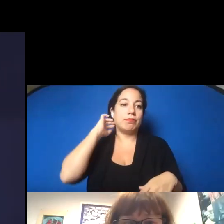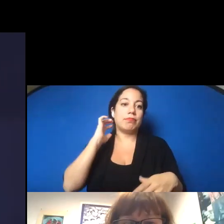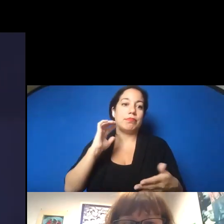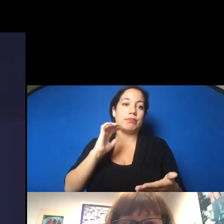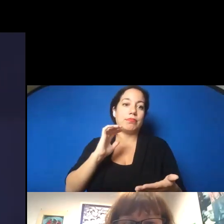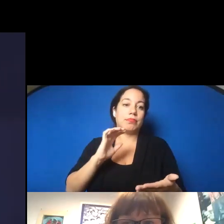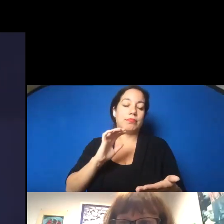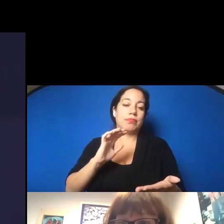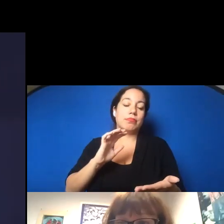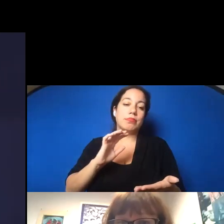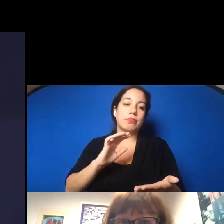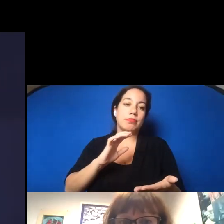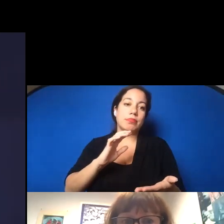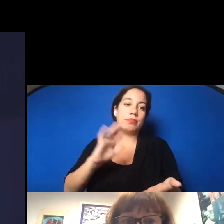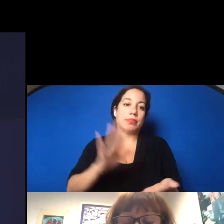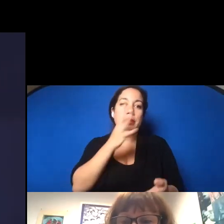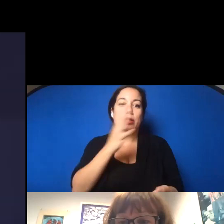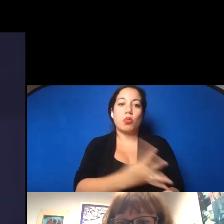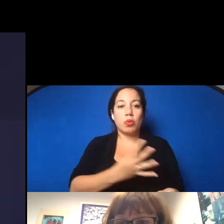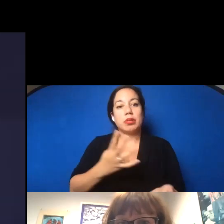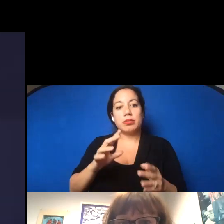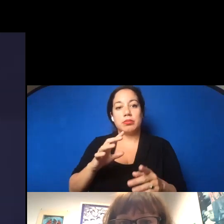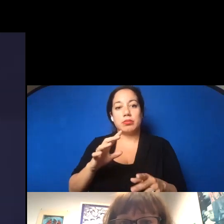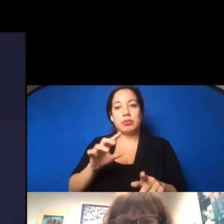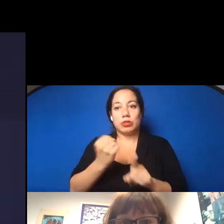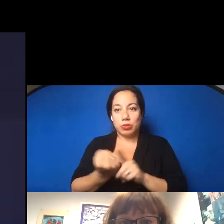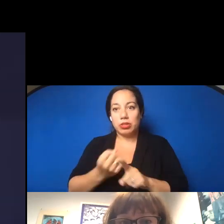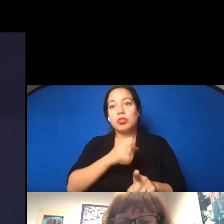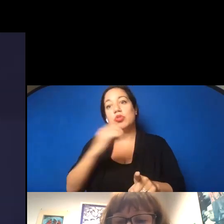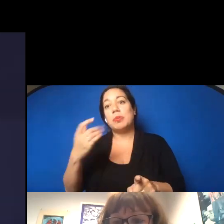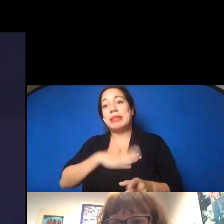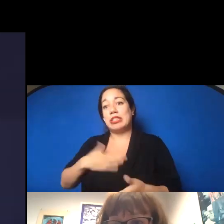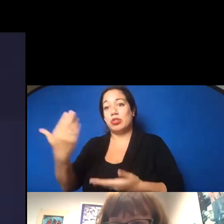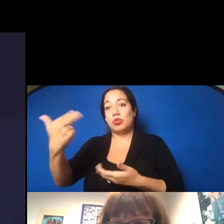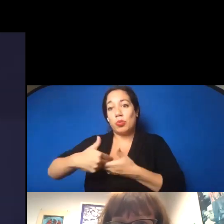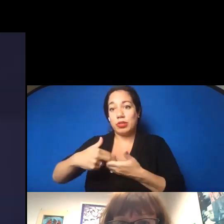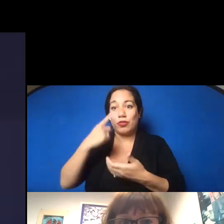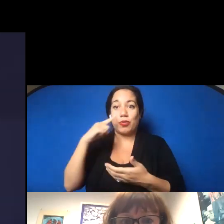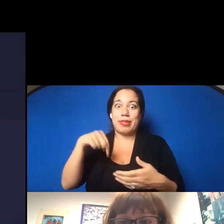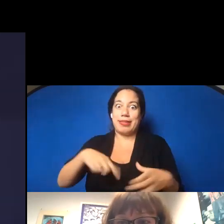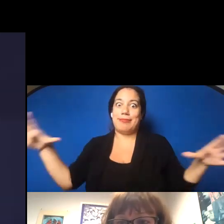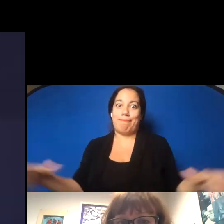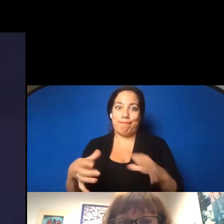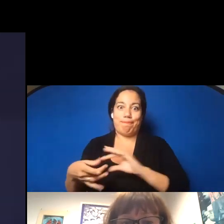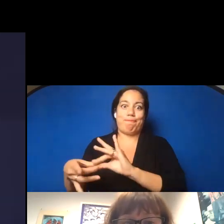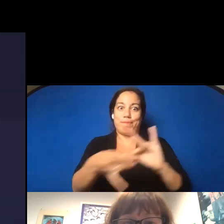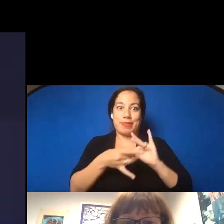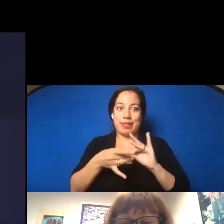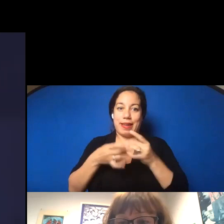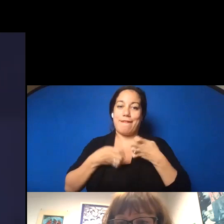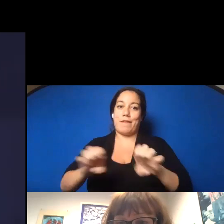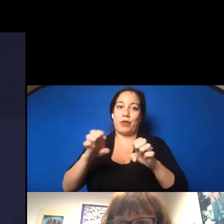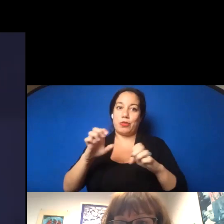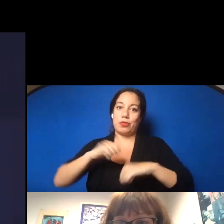And please sign up for our listserv and join us in this collective effort to implement and